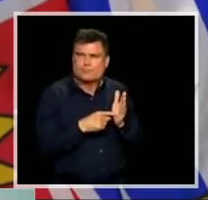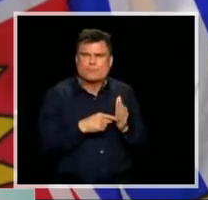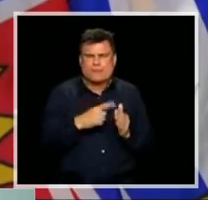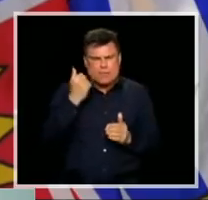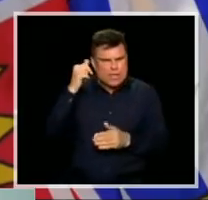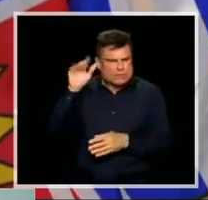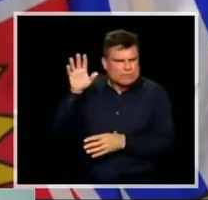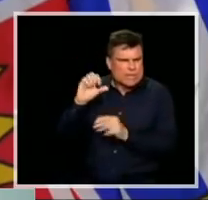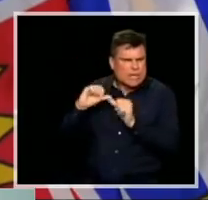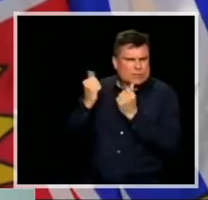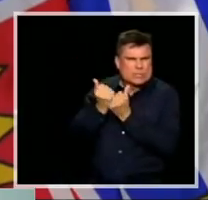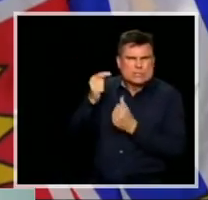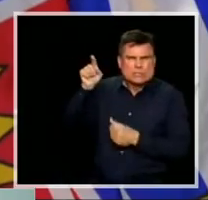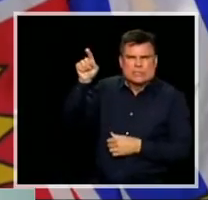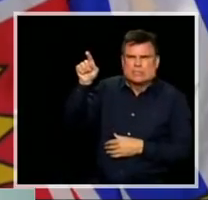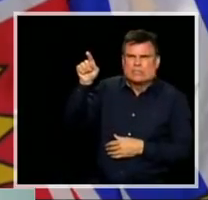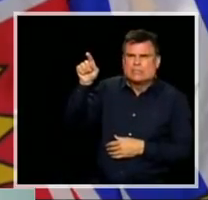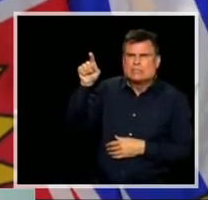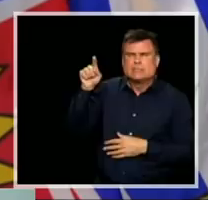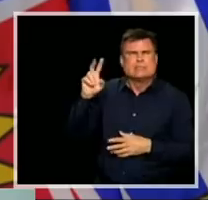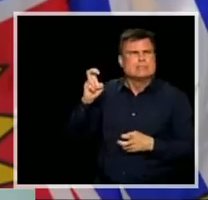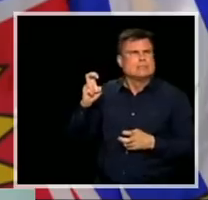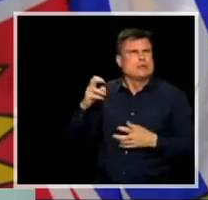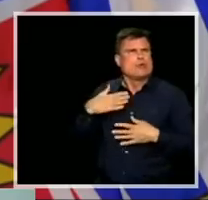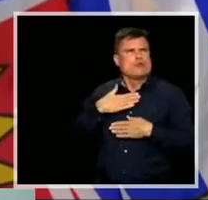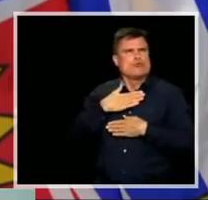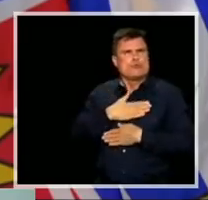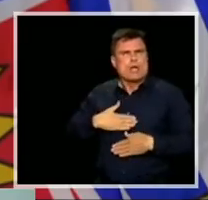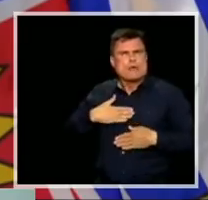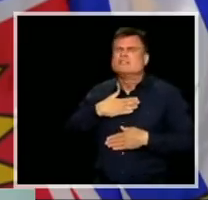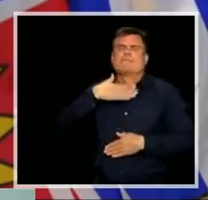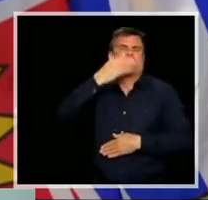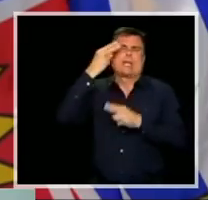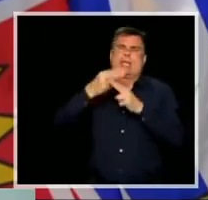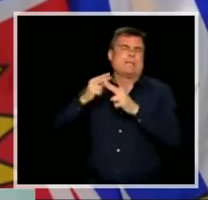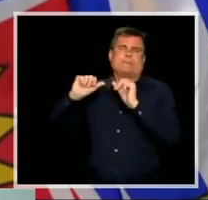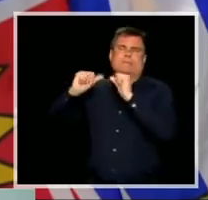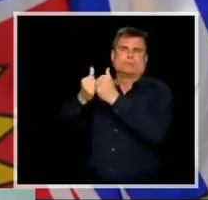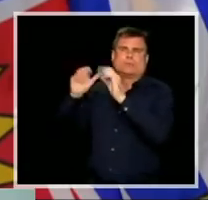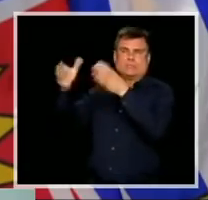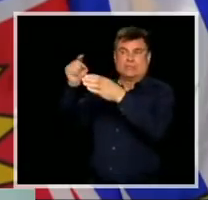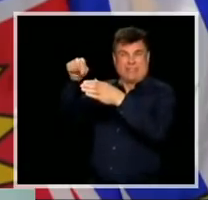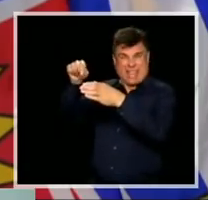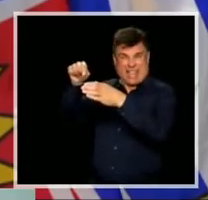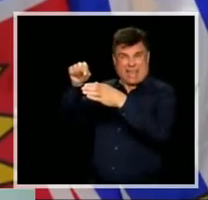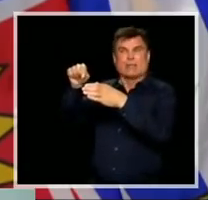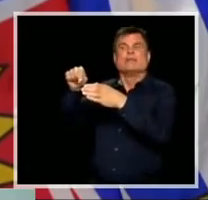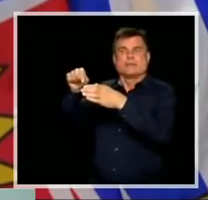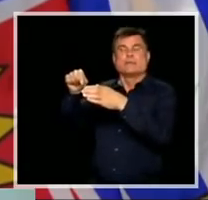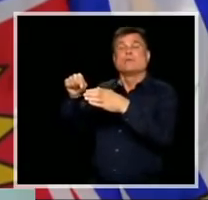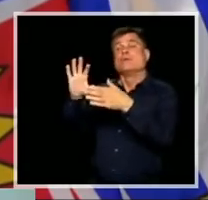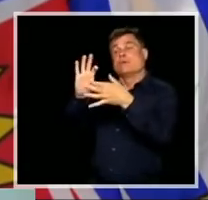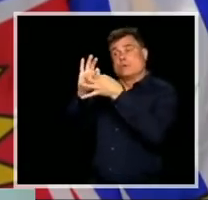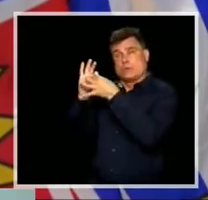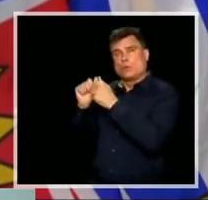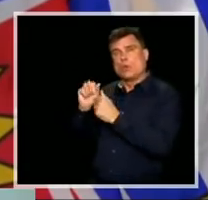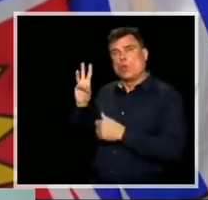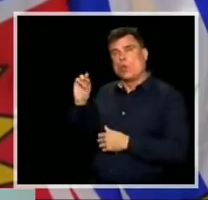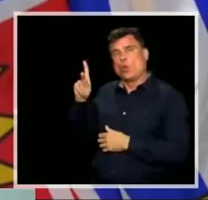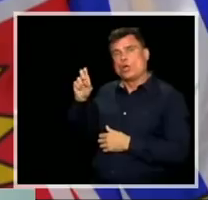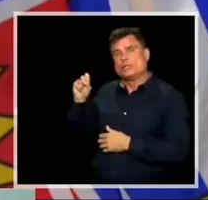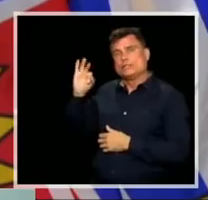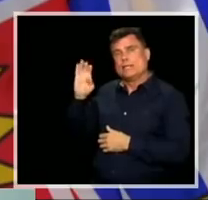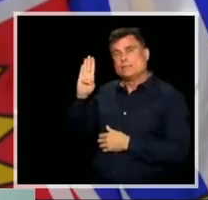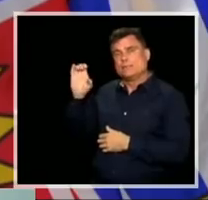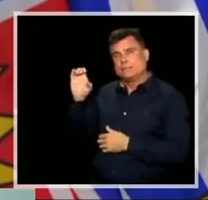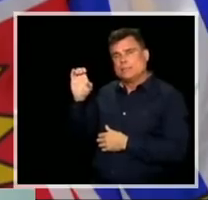of protecting the players and others involved. So there's the recreational sports and also the pro sports, and a lot of these discussions are